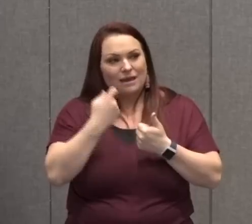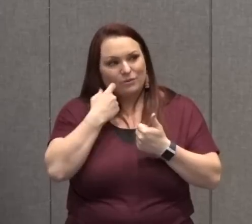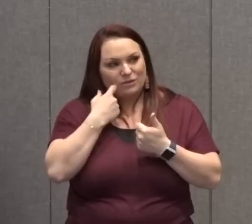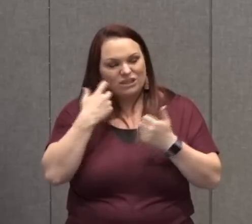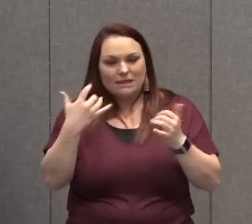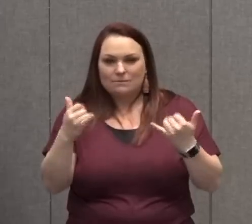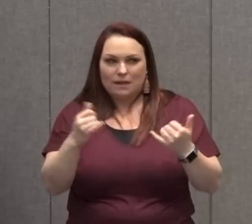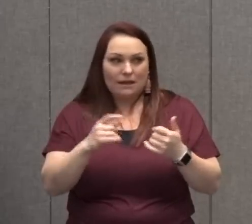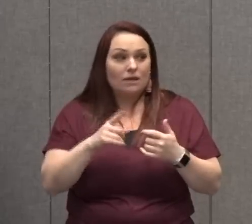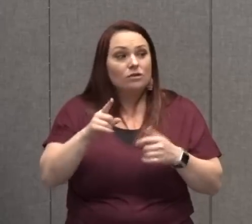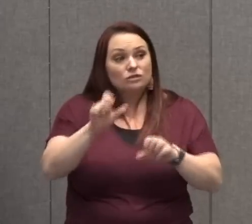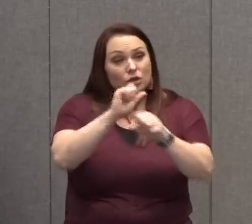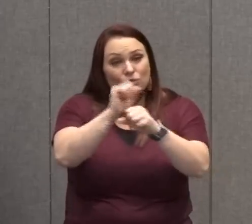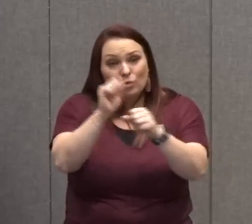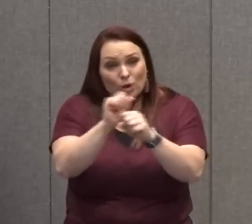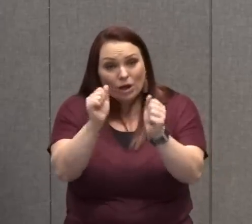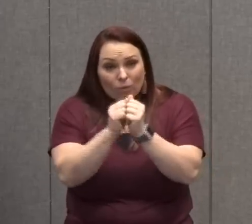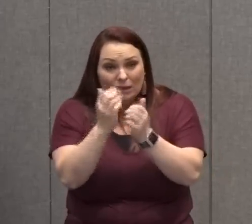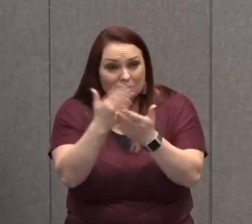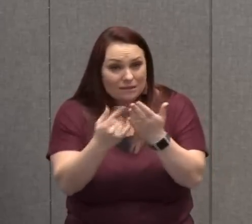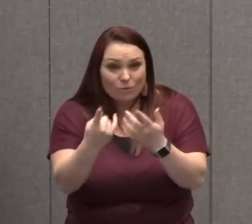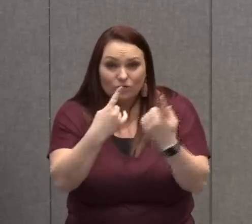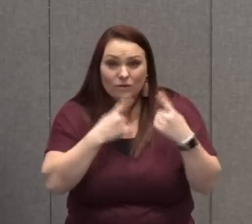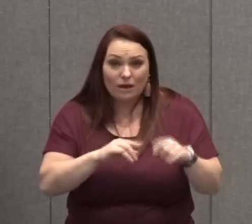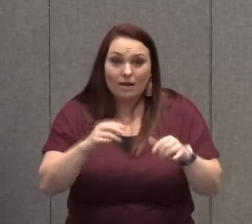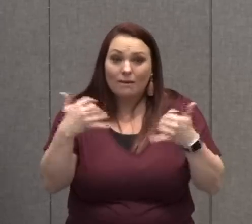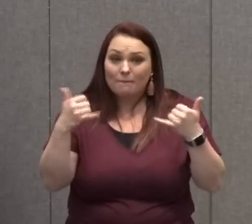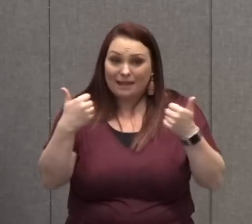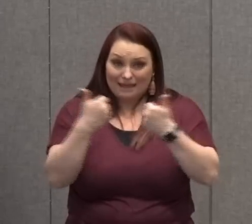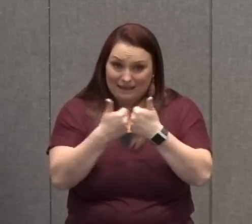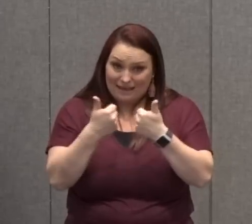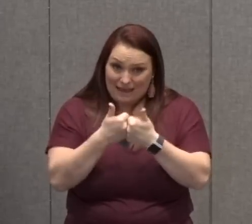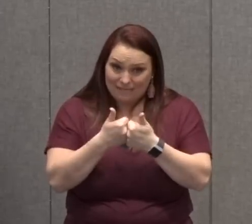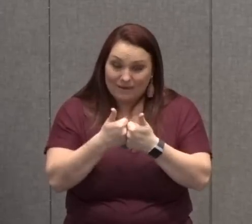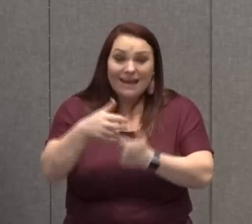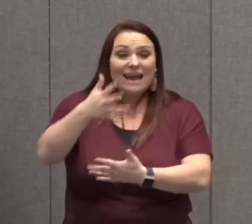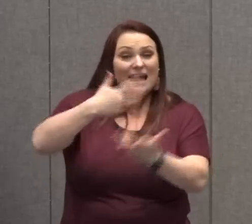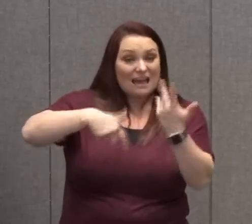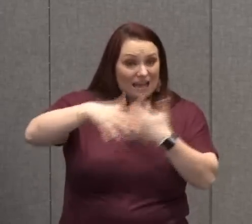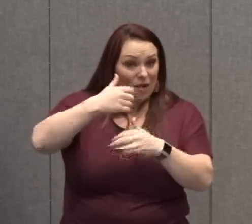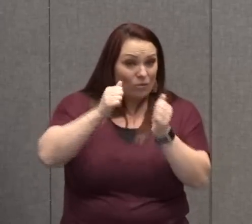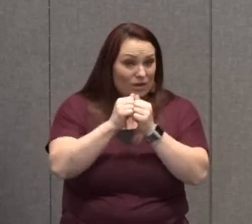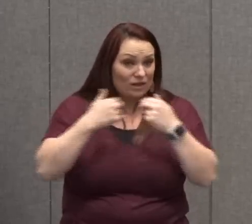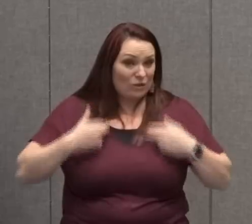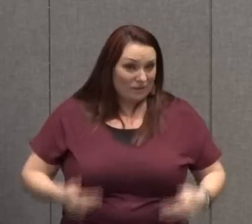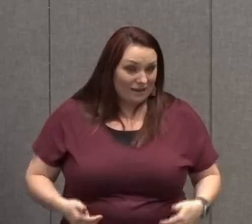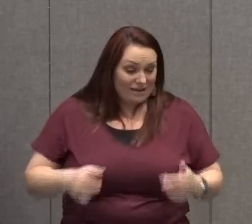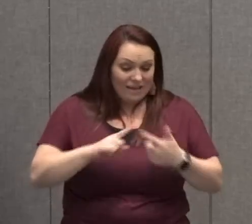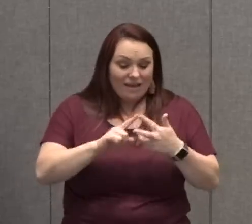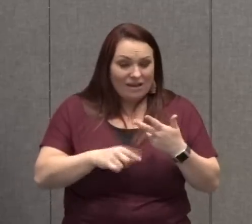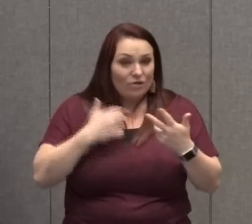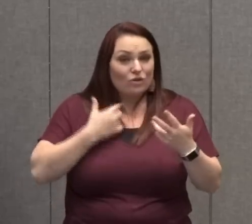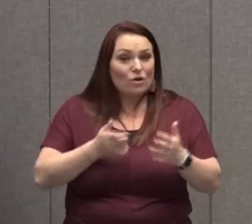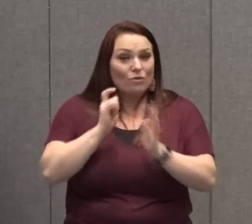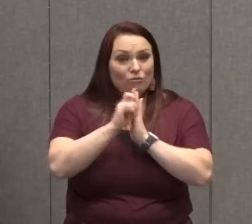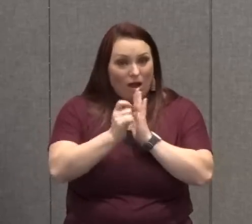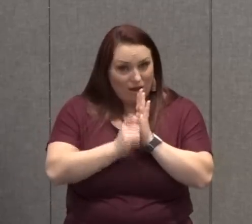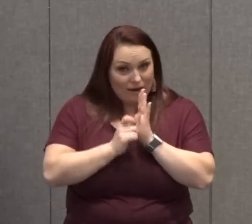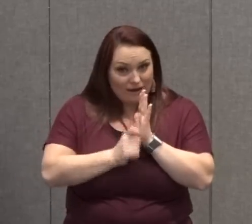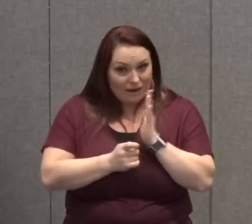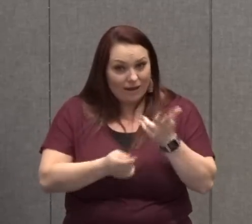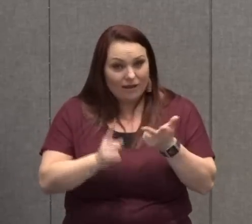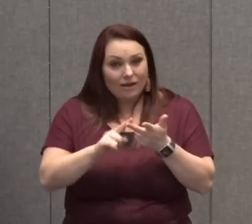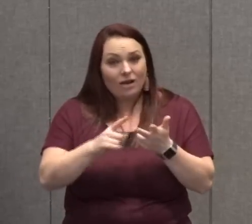yeah and so you work with someone to answer them so you're playing a game you're hanging out with someone you're writing you're having conversation